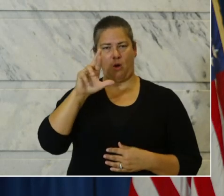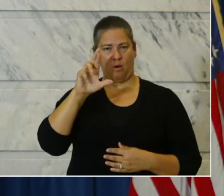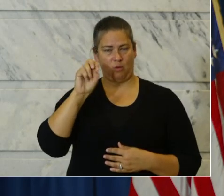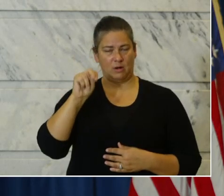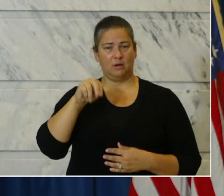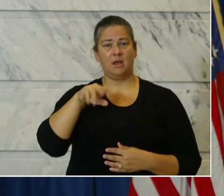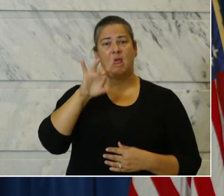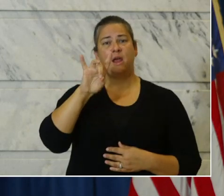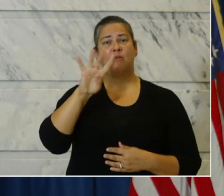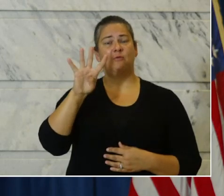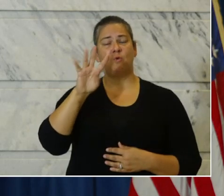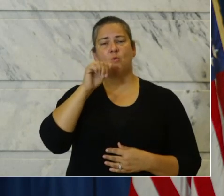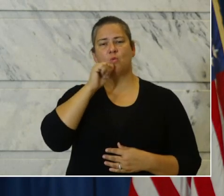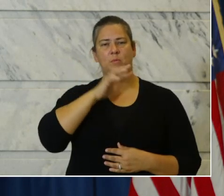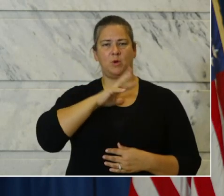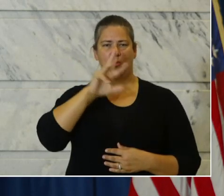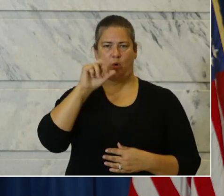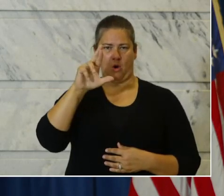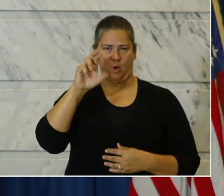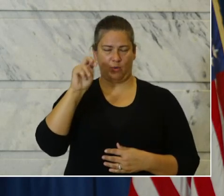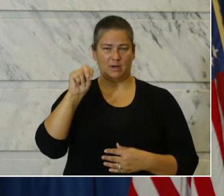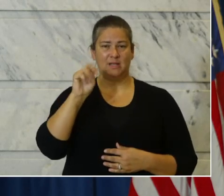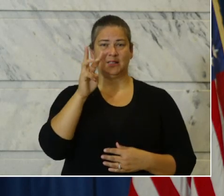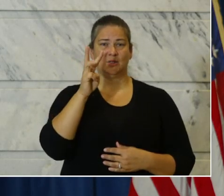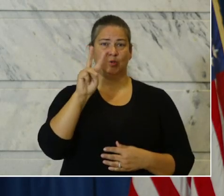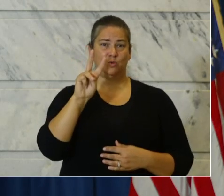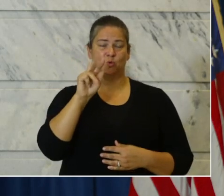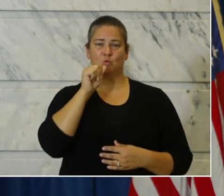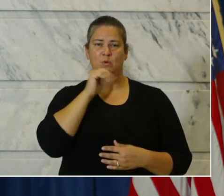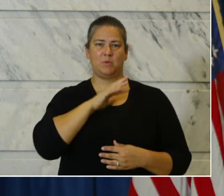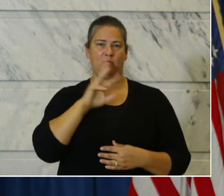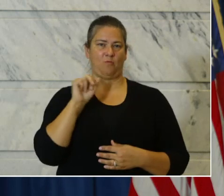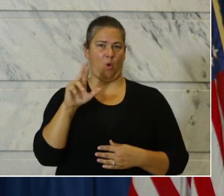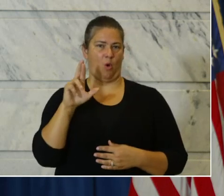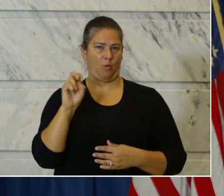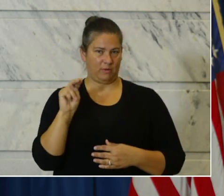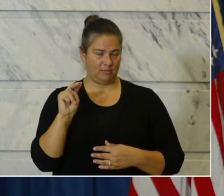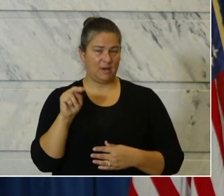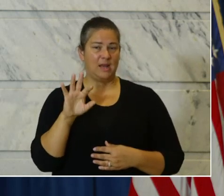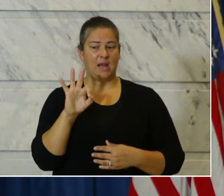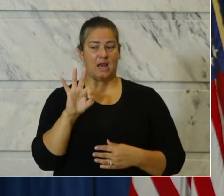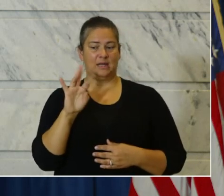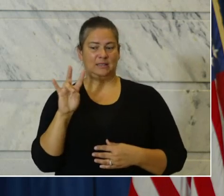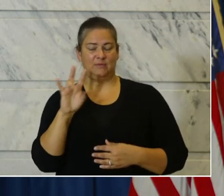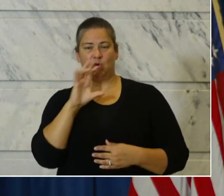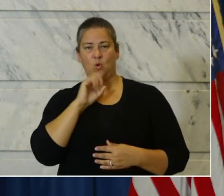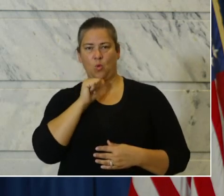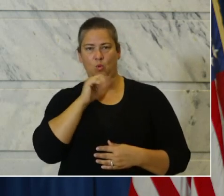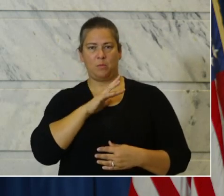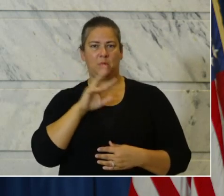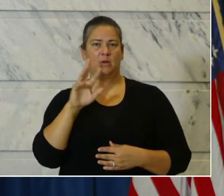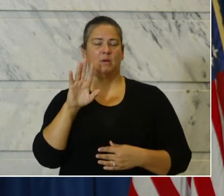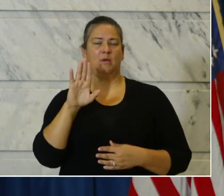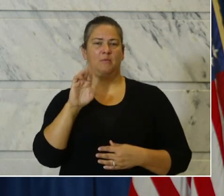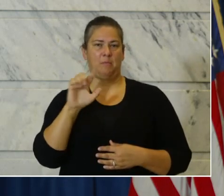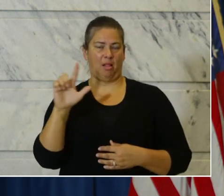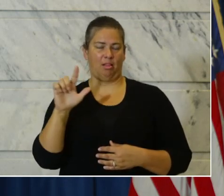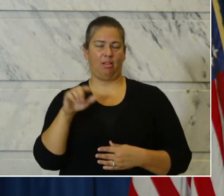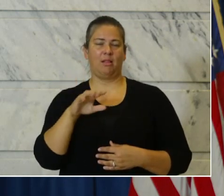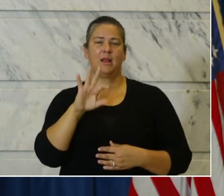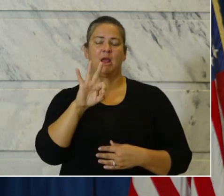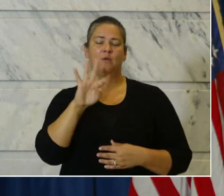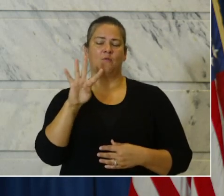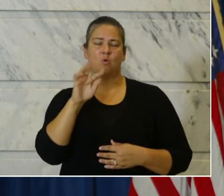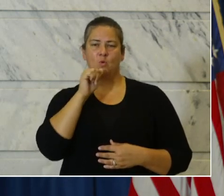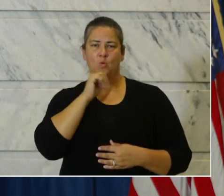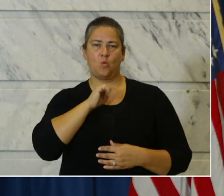an 84-year-old woman from Warren, a 62-year-old woman from Warren, a 97-year-old woman from Bell, a